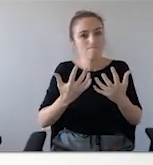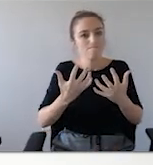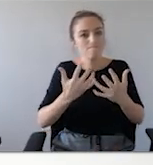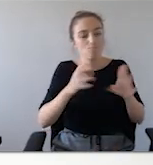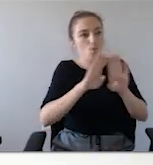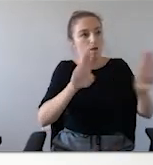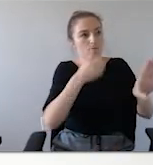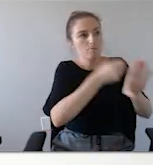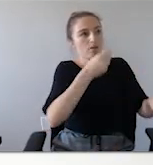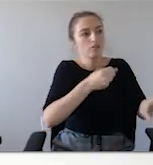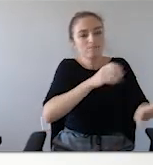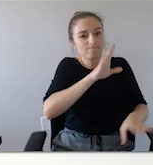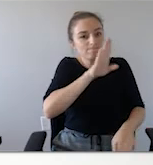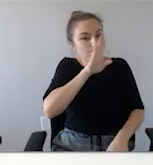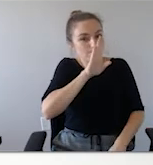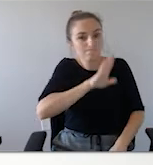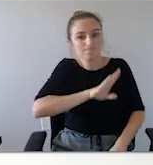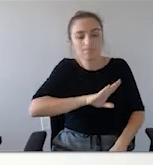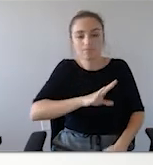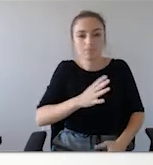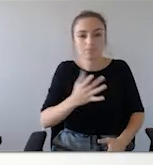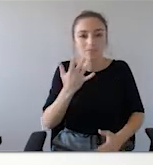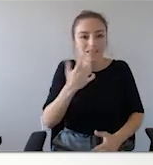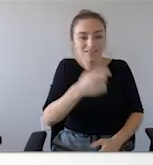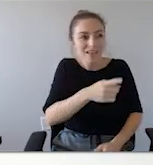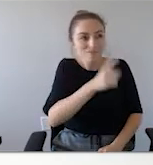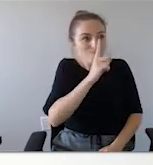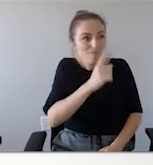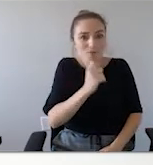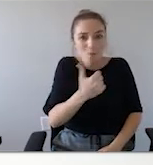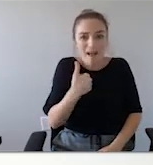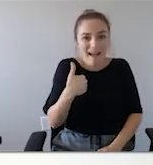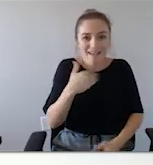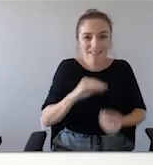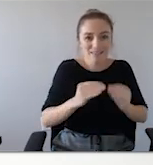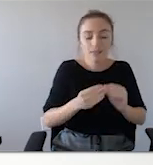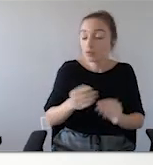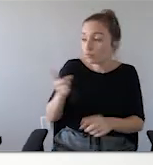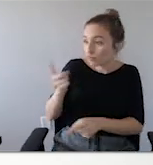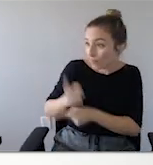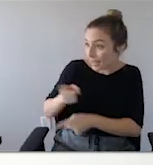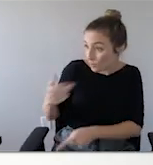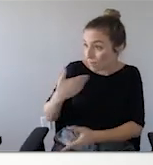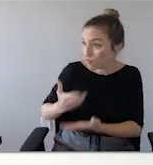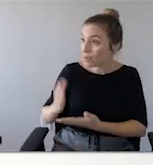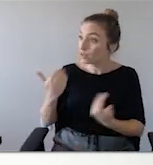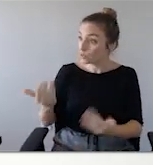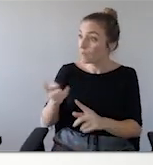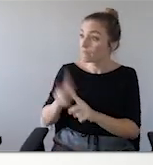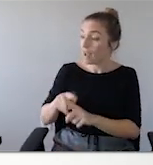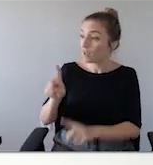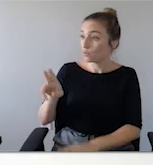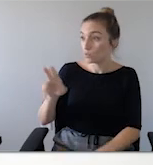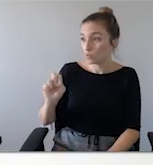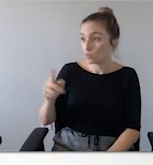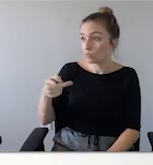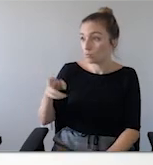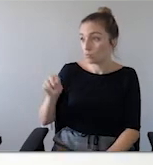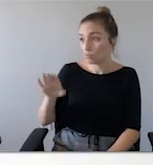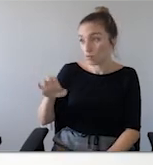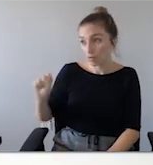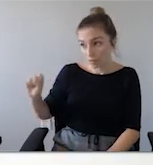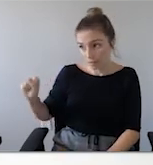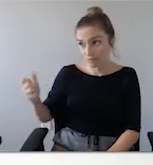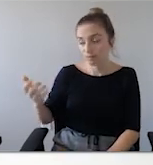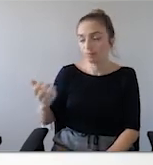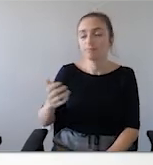You guys all have the right to file due process. and they don't even know how to do that. If they do not